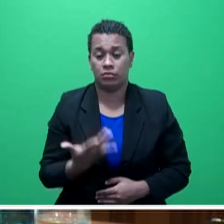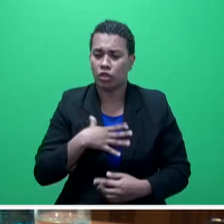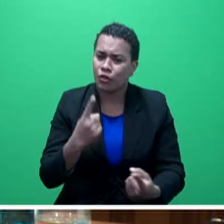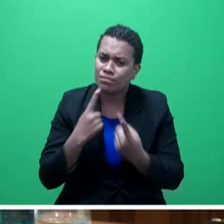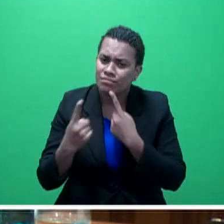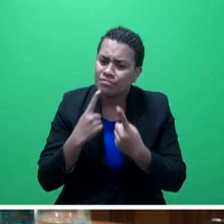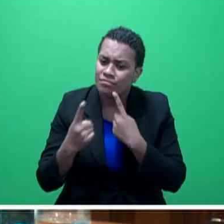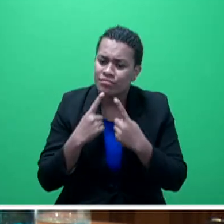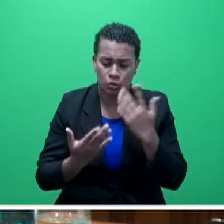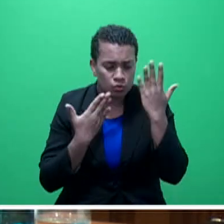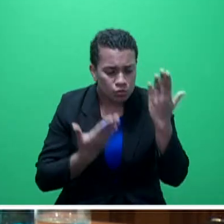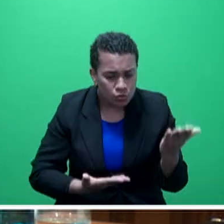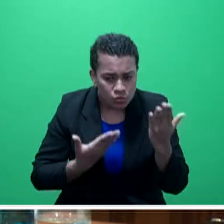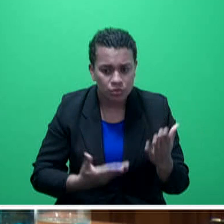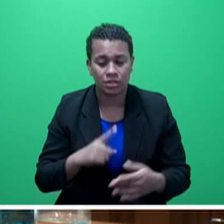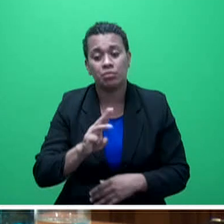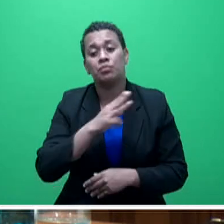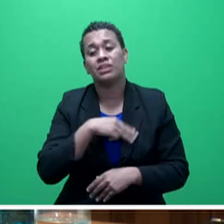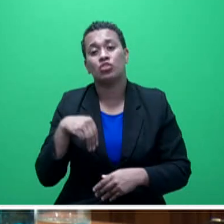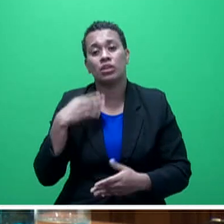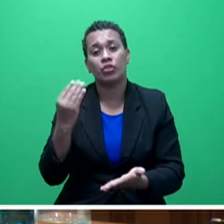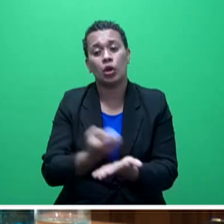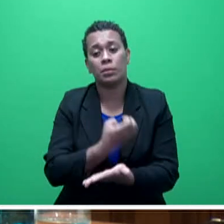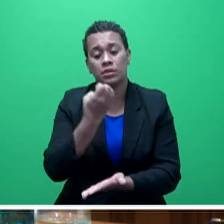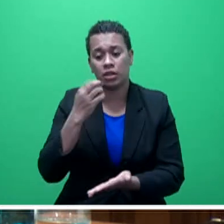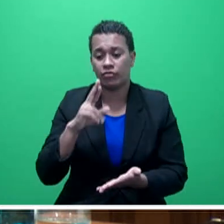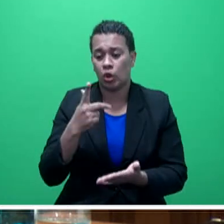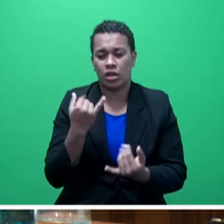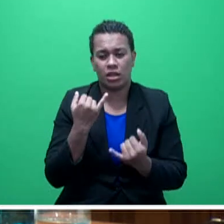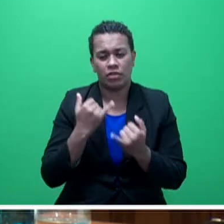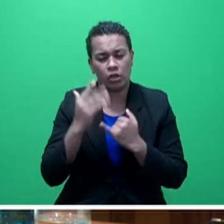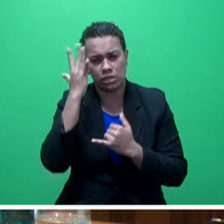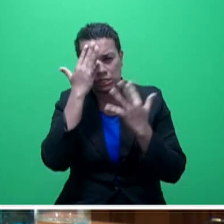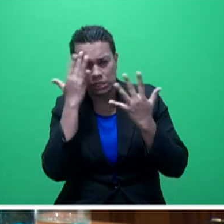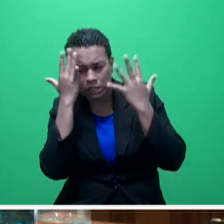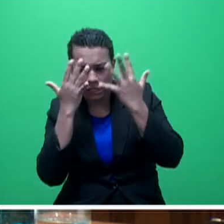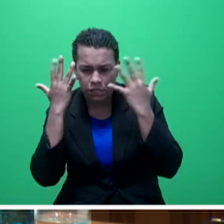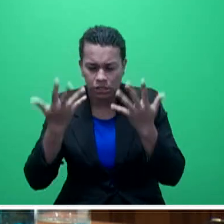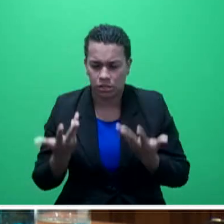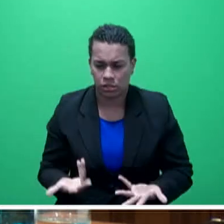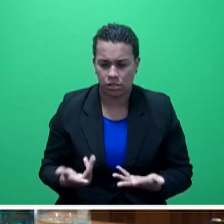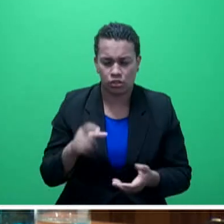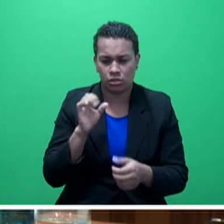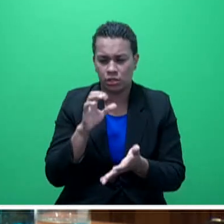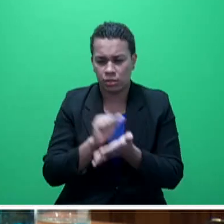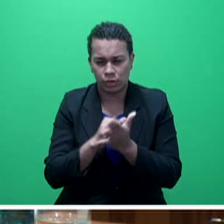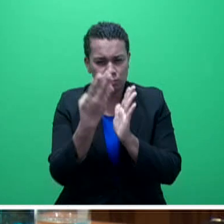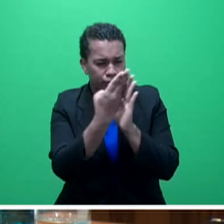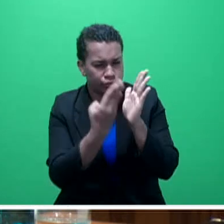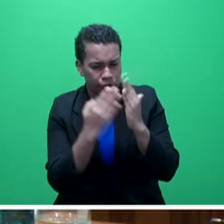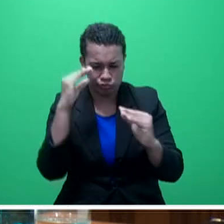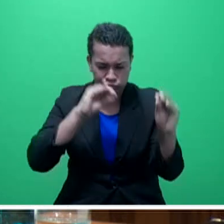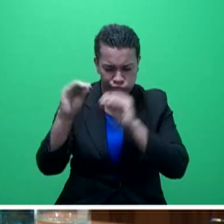very thoughtful, progressive, and bold budget designed to navigate these uncertain and challenging